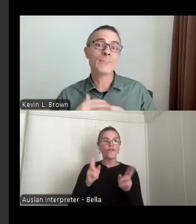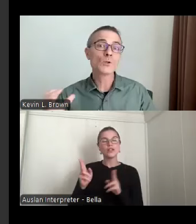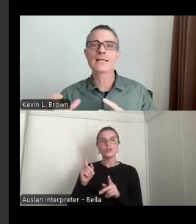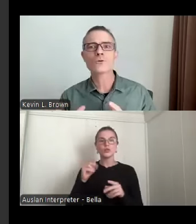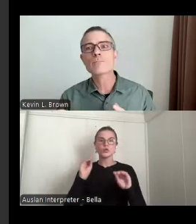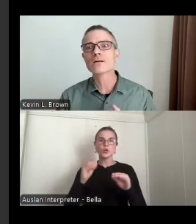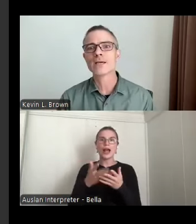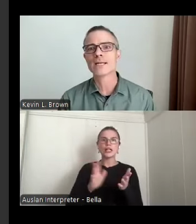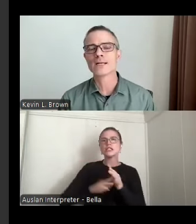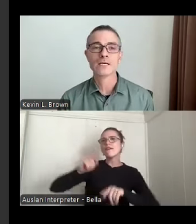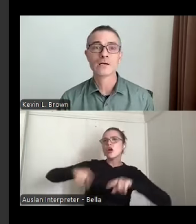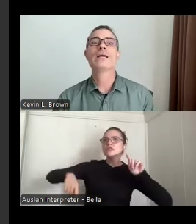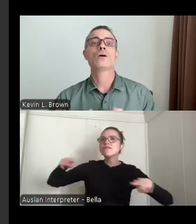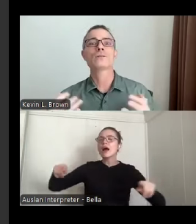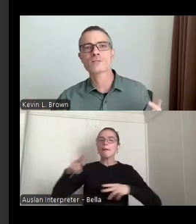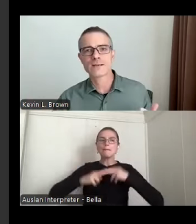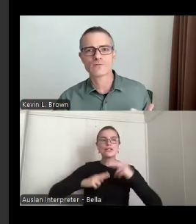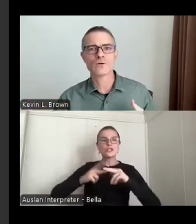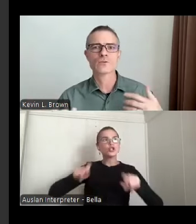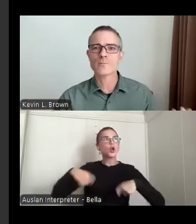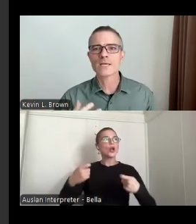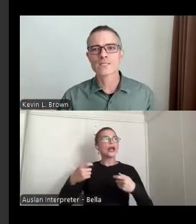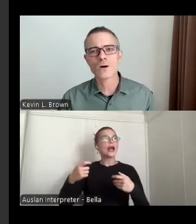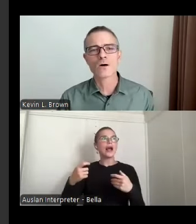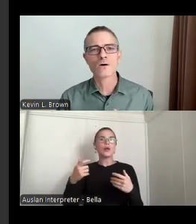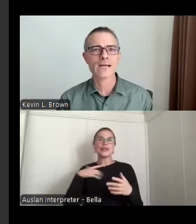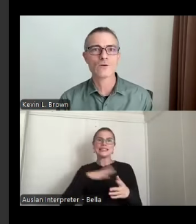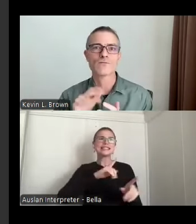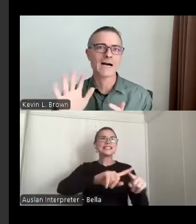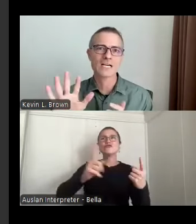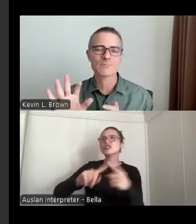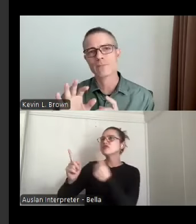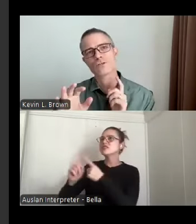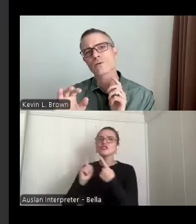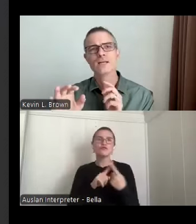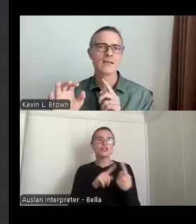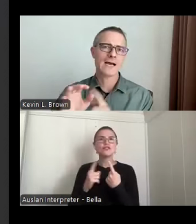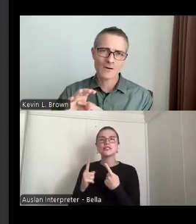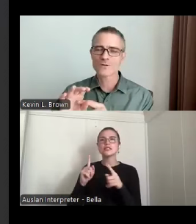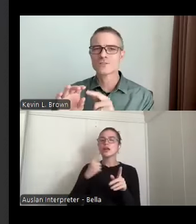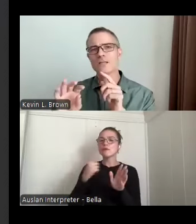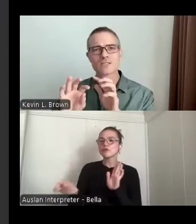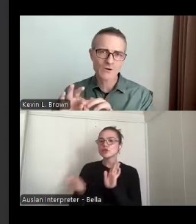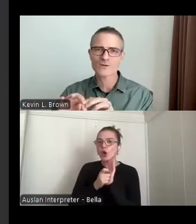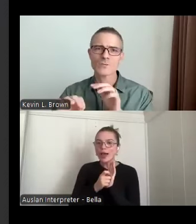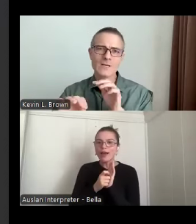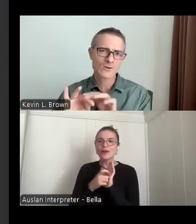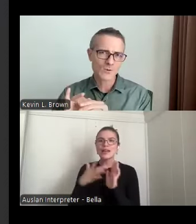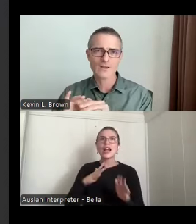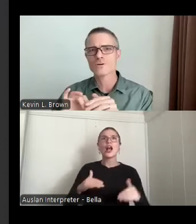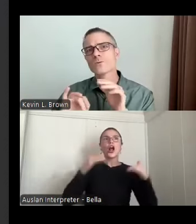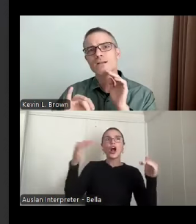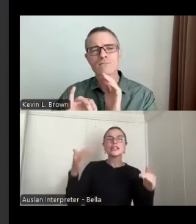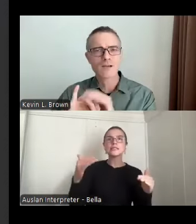and to build that donor pyramid. And we need all different types of donors, big and small, right? Those 5 types I mentioned. We need high net worths, we need small givers, we need